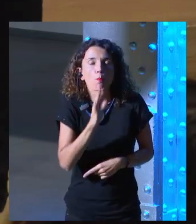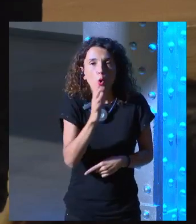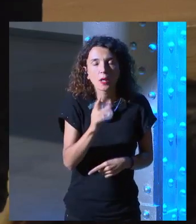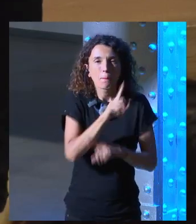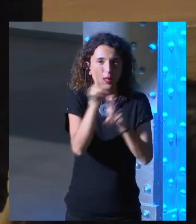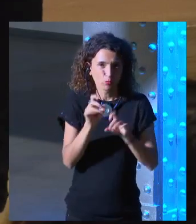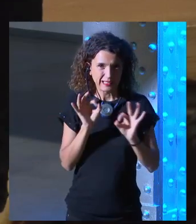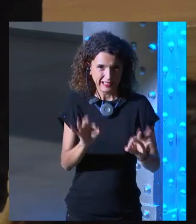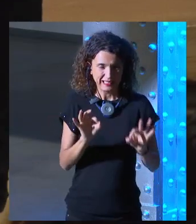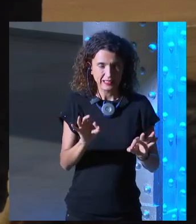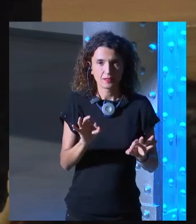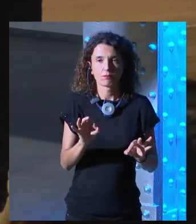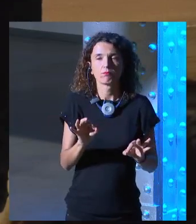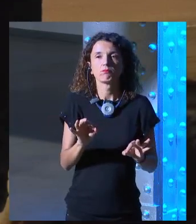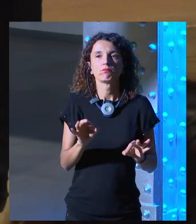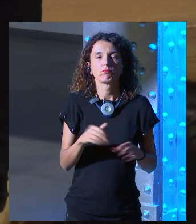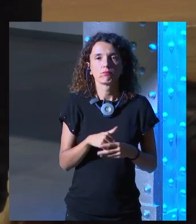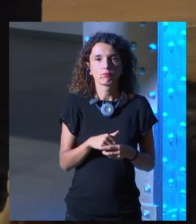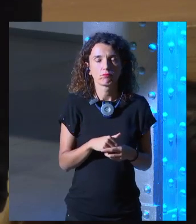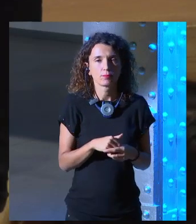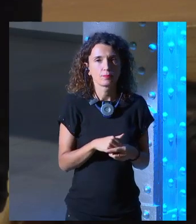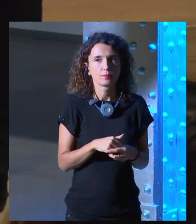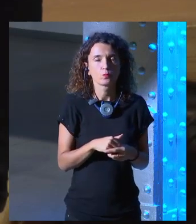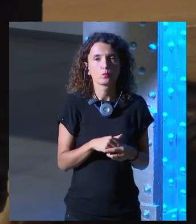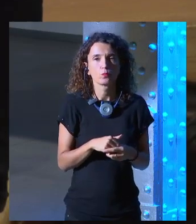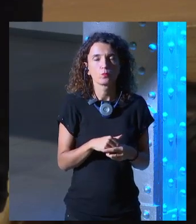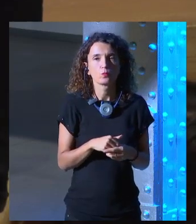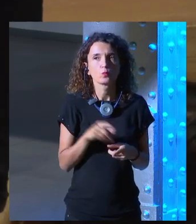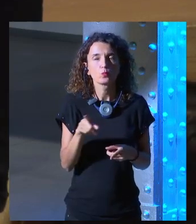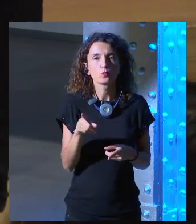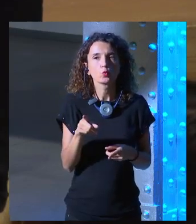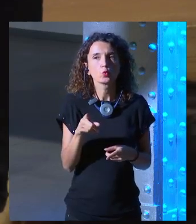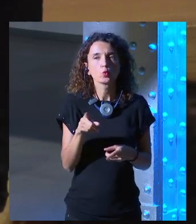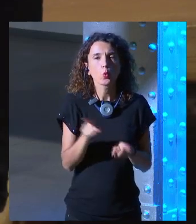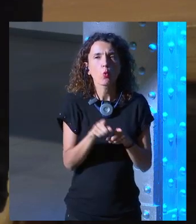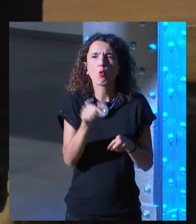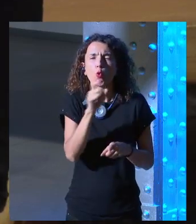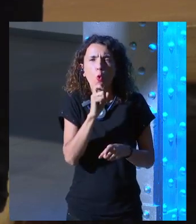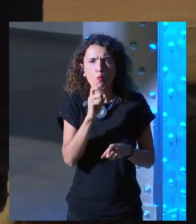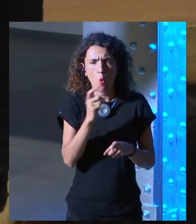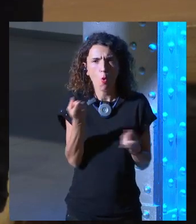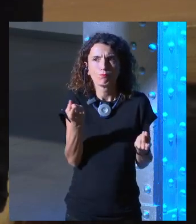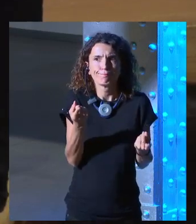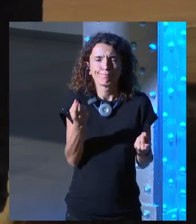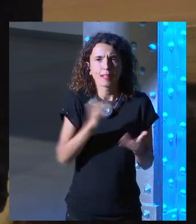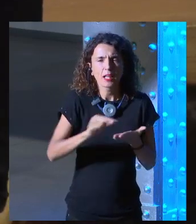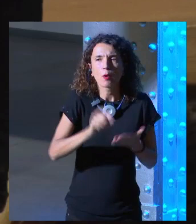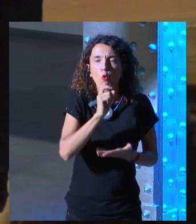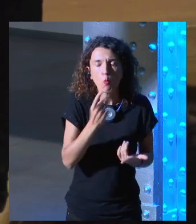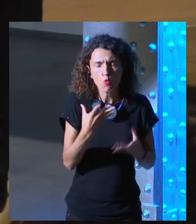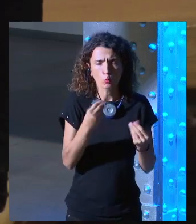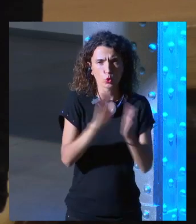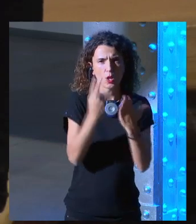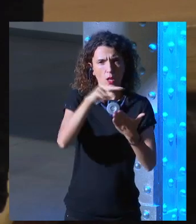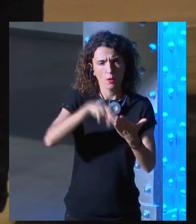So how do you do? Because most of your writing, I have read a lot of books. My favorite is better to